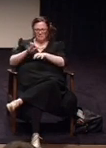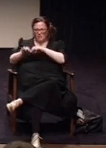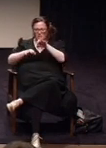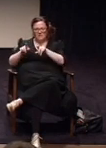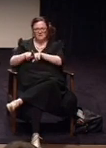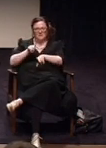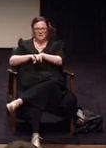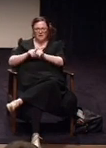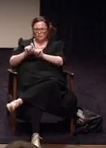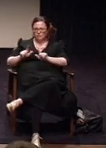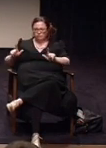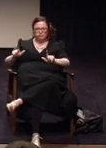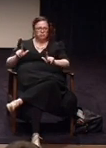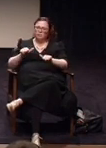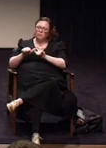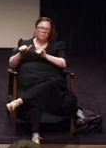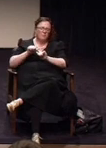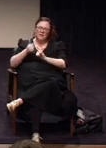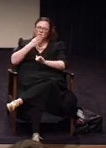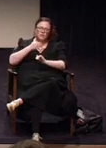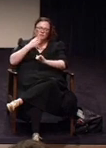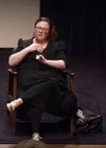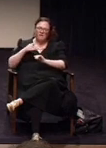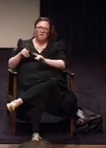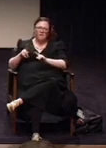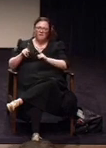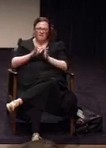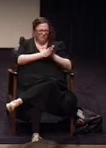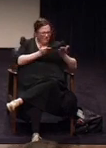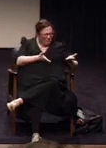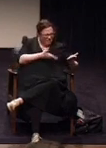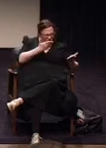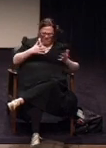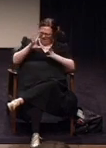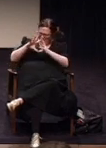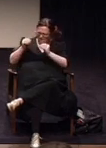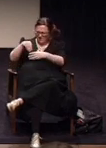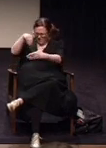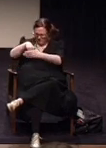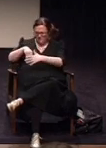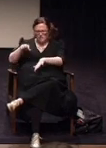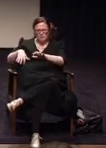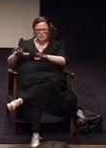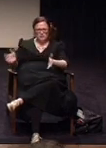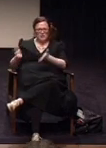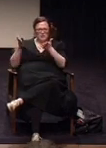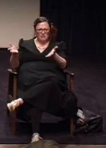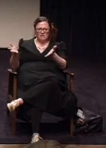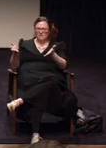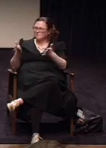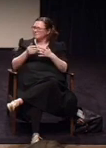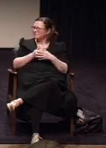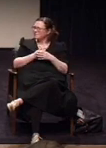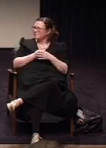sitting and using a booklet, you could have it all in your computer. And this is an example